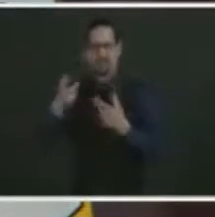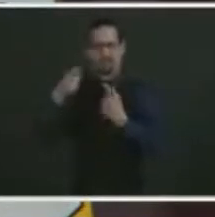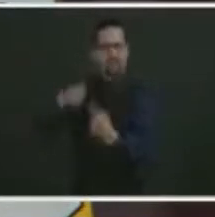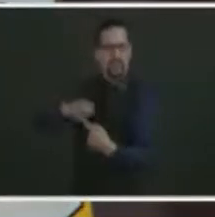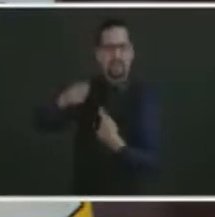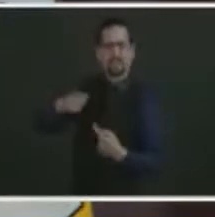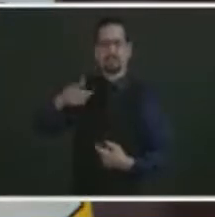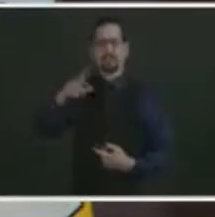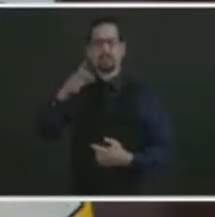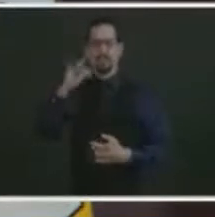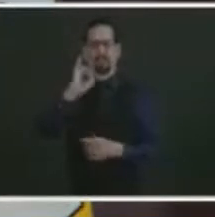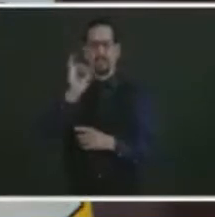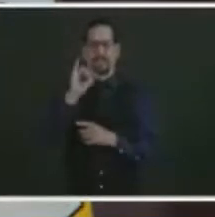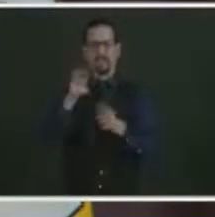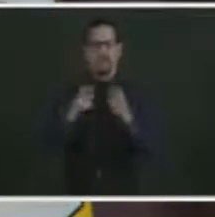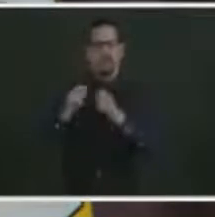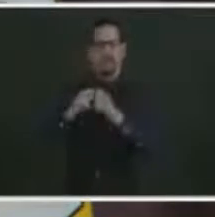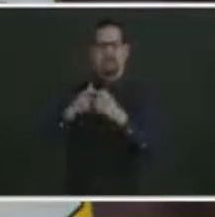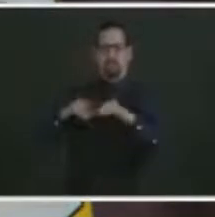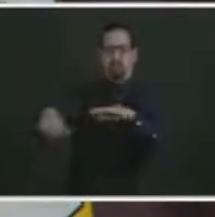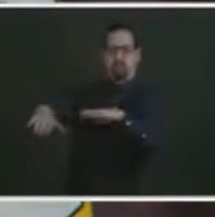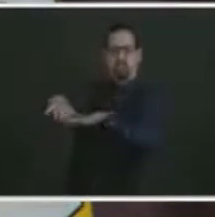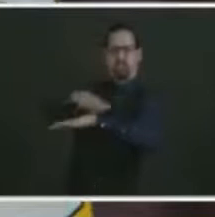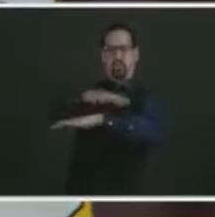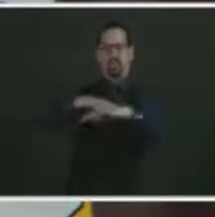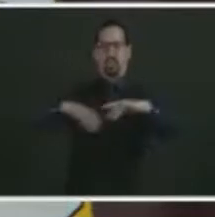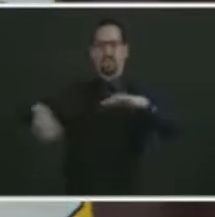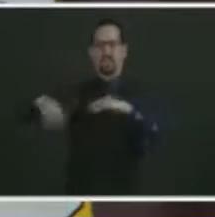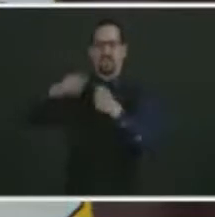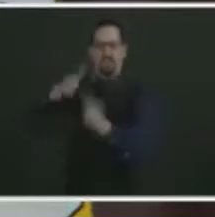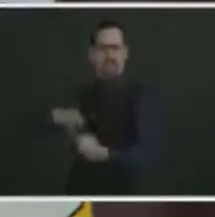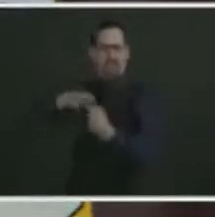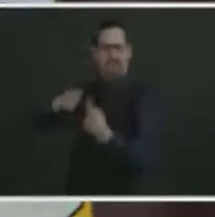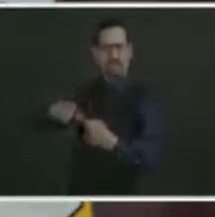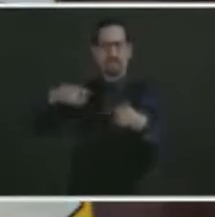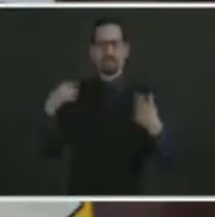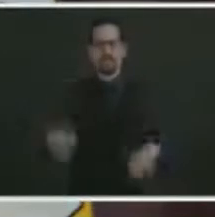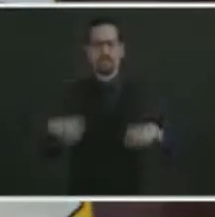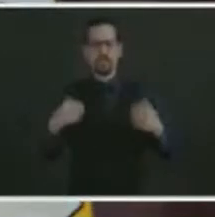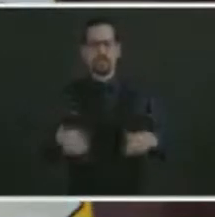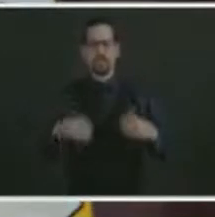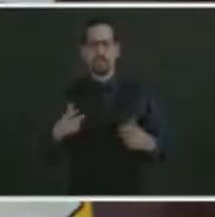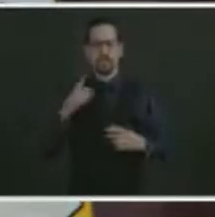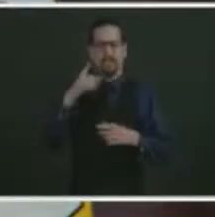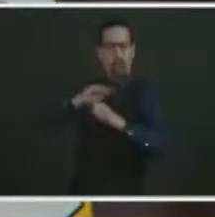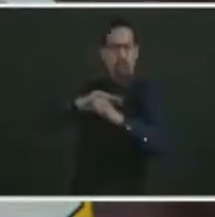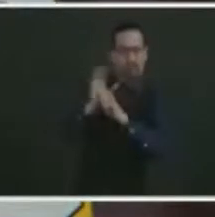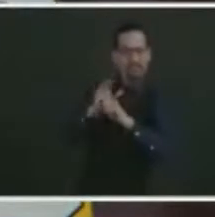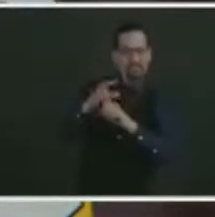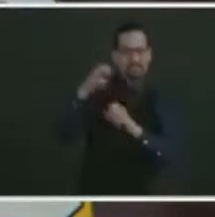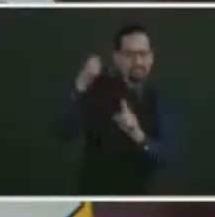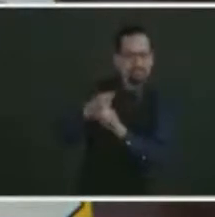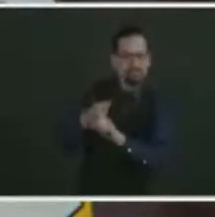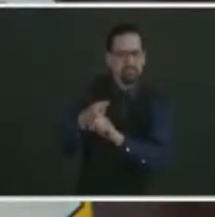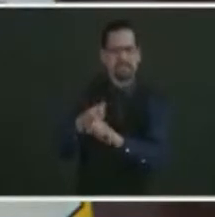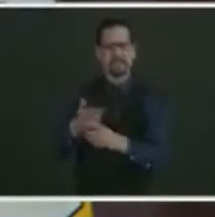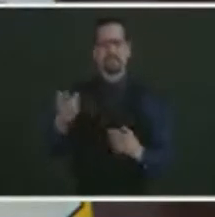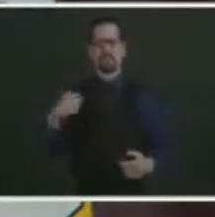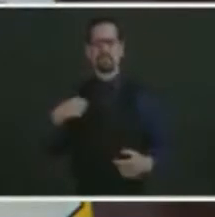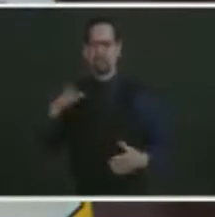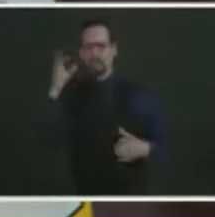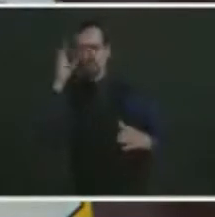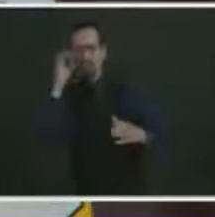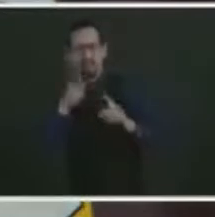struggling with the virus, et cetera. The workers, we hear from employees in nursing homes, they're